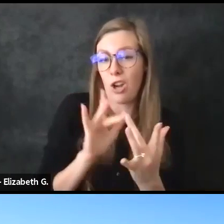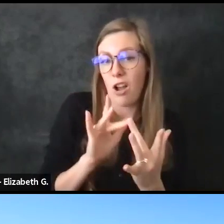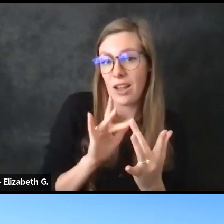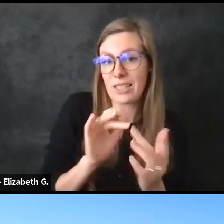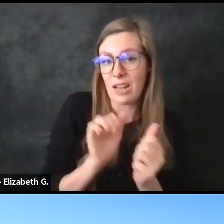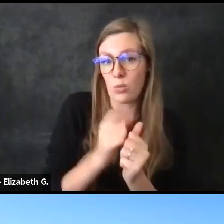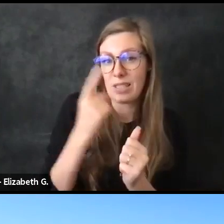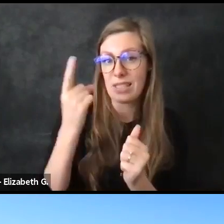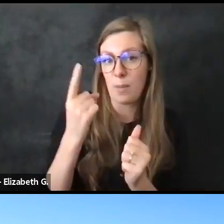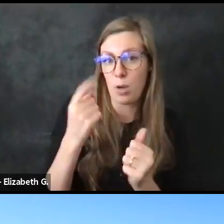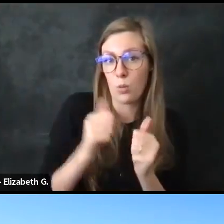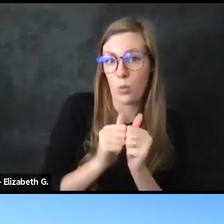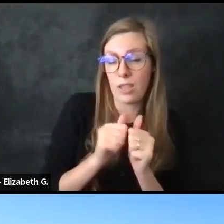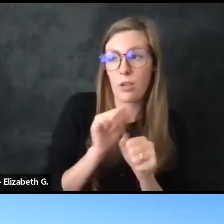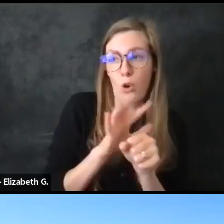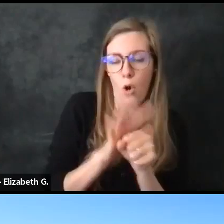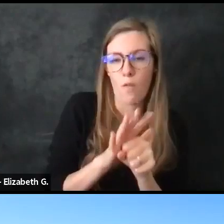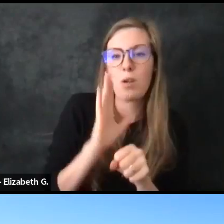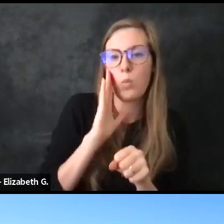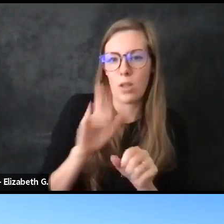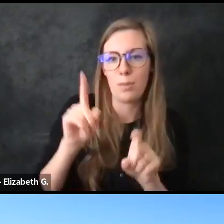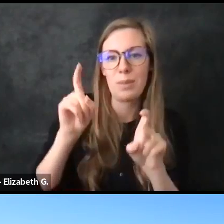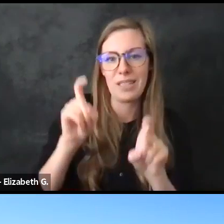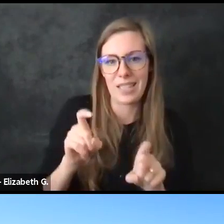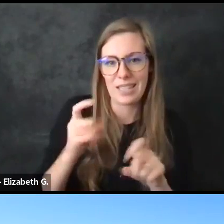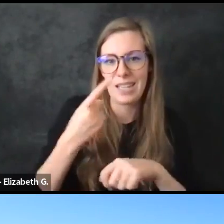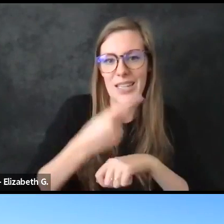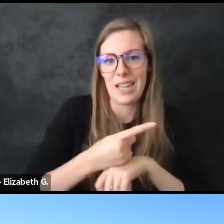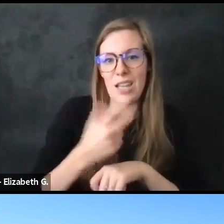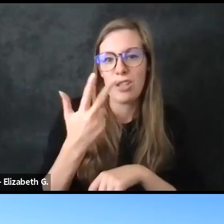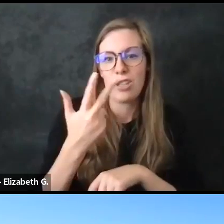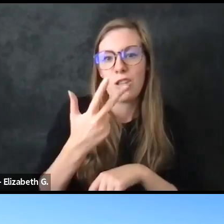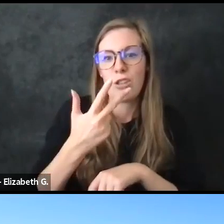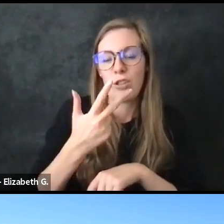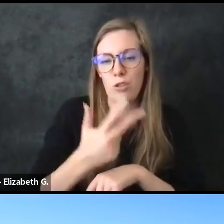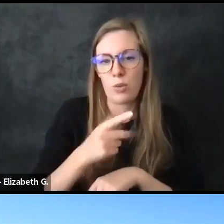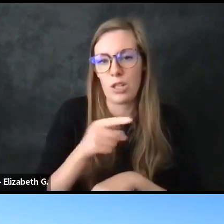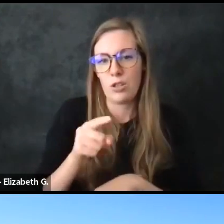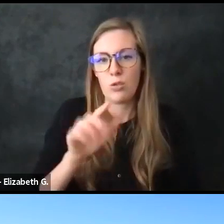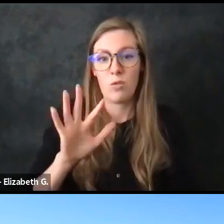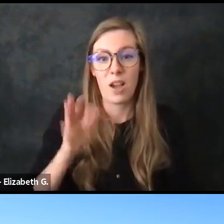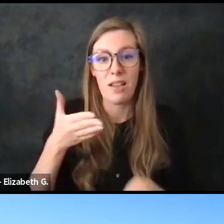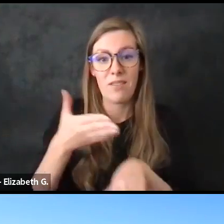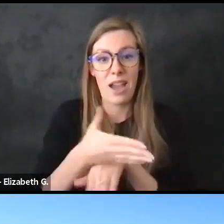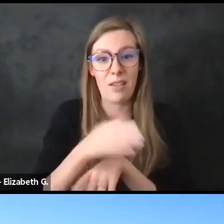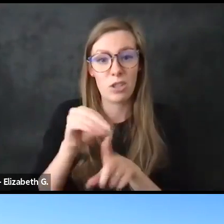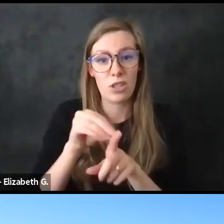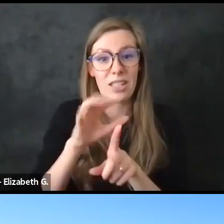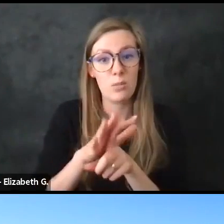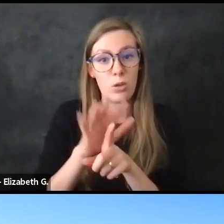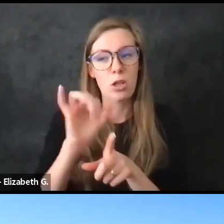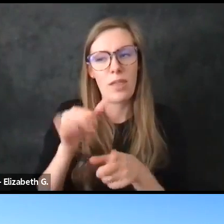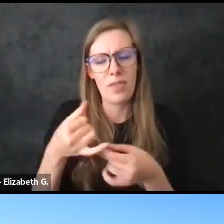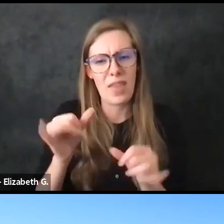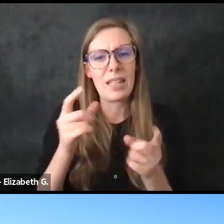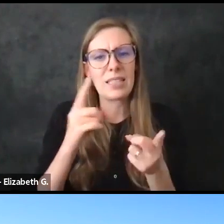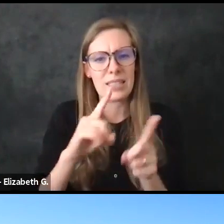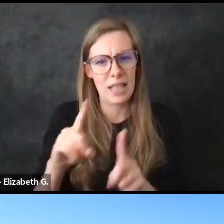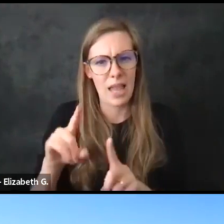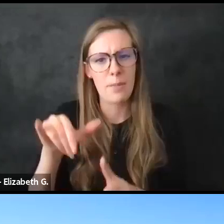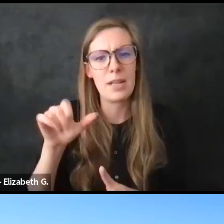do get tested at days 3 to 5 after exposure. So that is actually happening to ensure, just as you